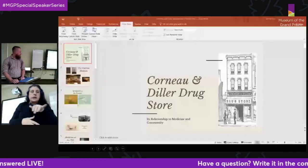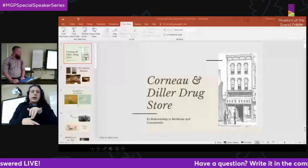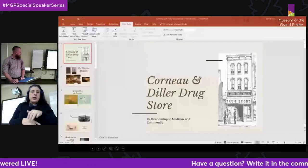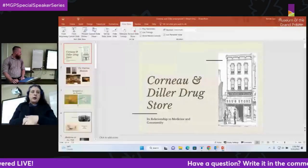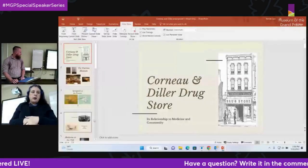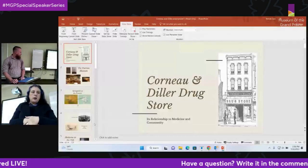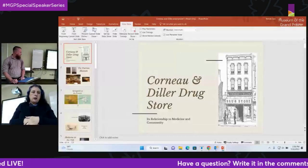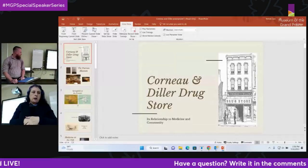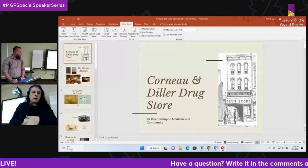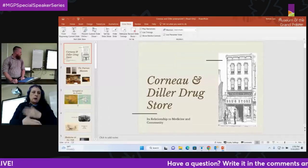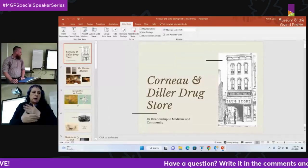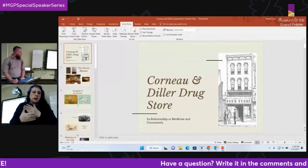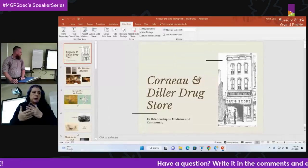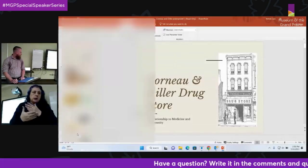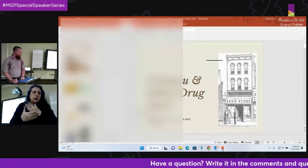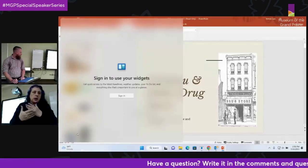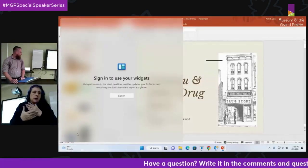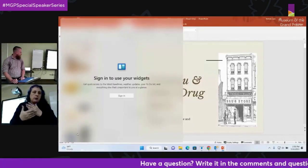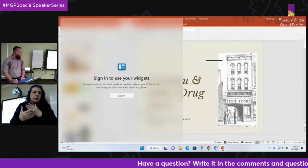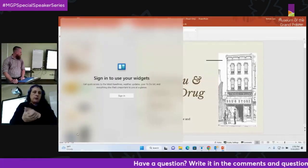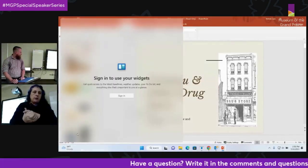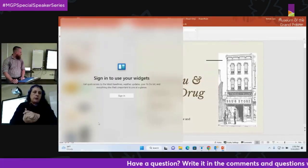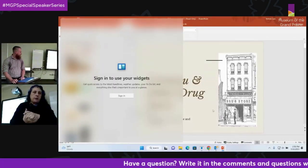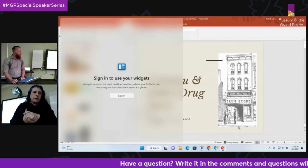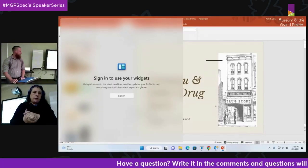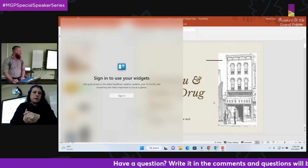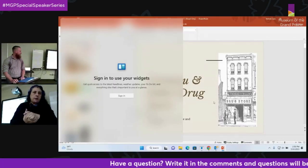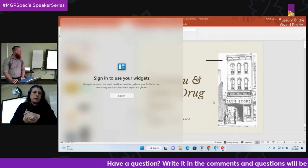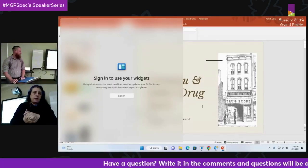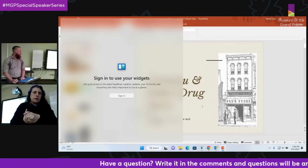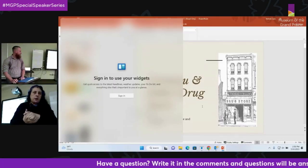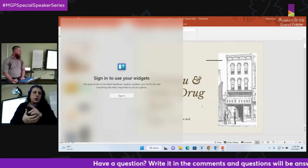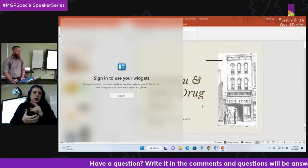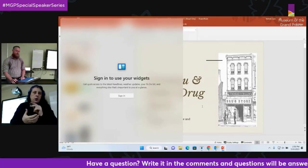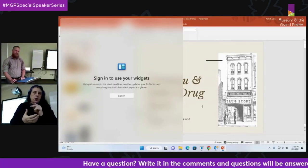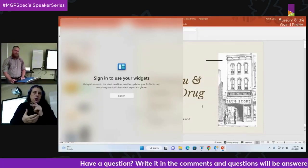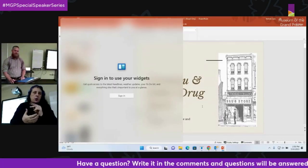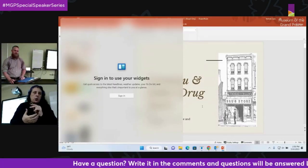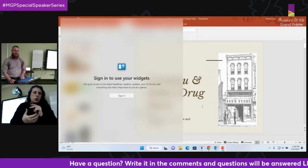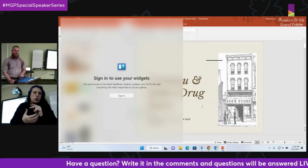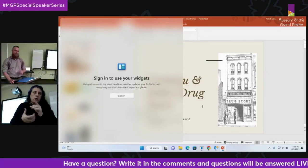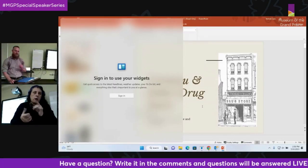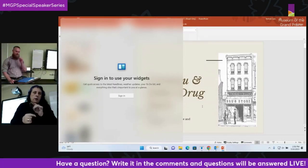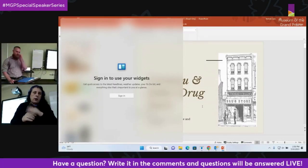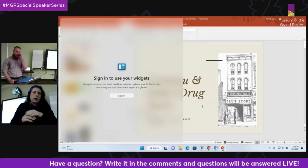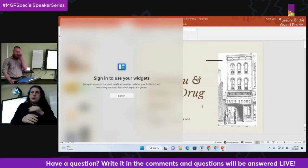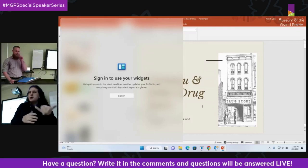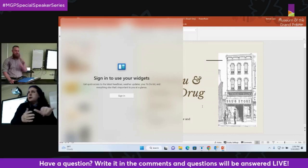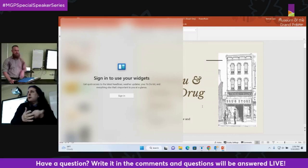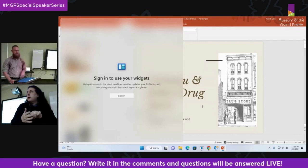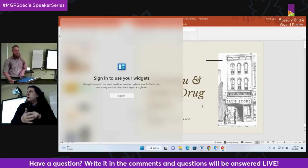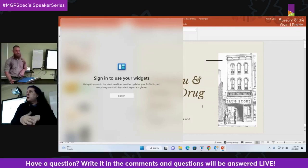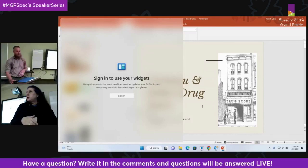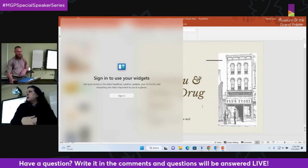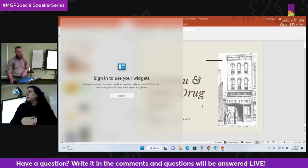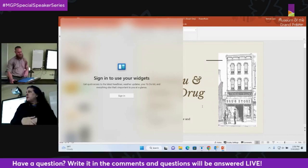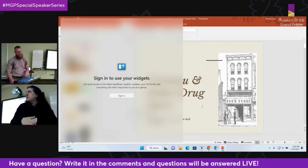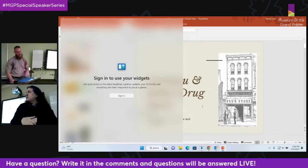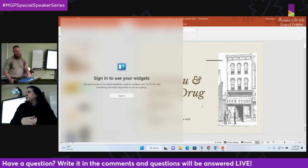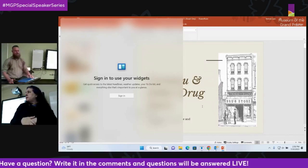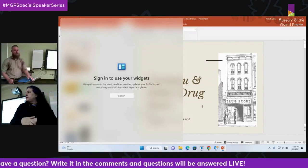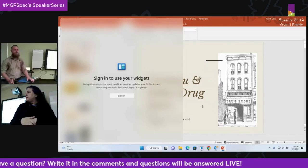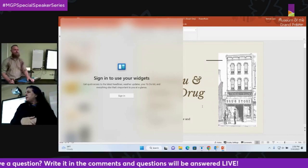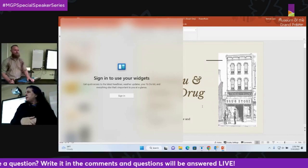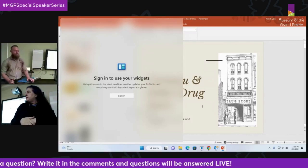was it probably the same uh no or it just just happened on the same day yeah it just happened on the same page